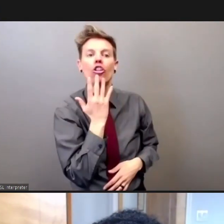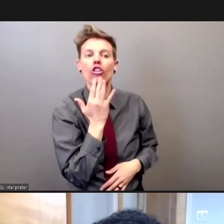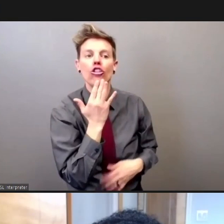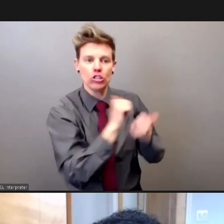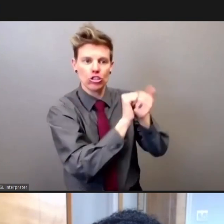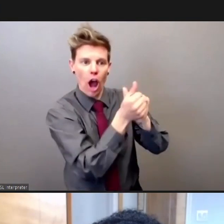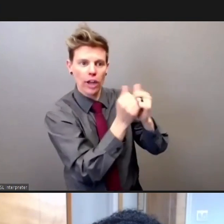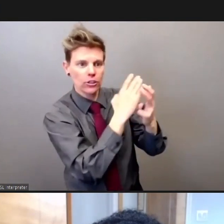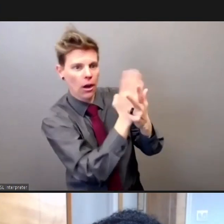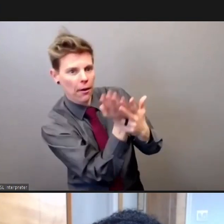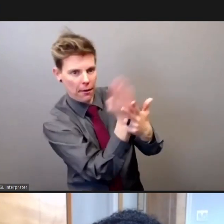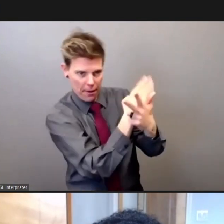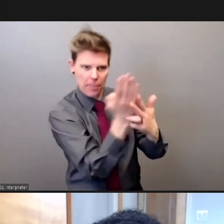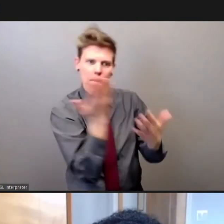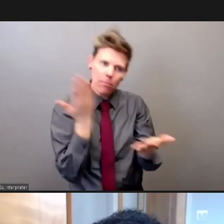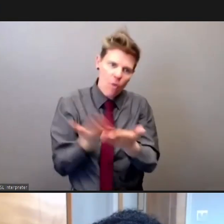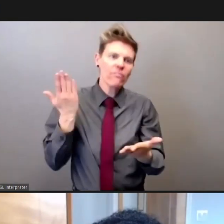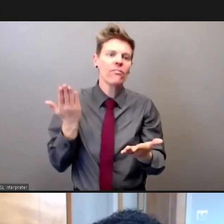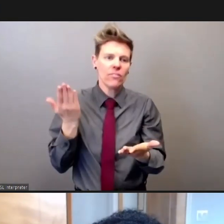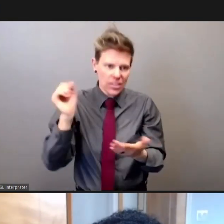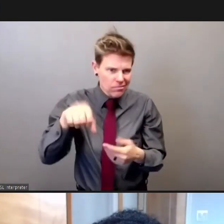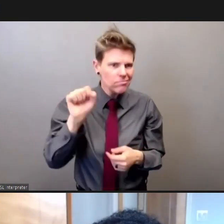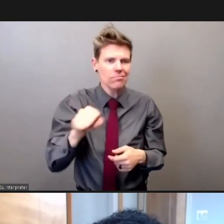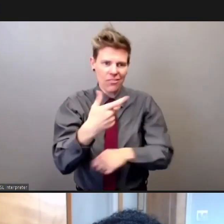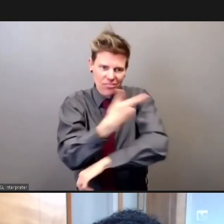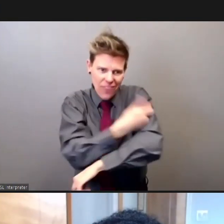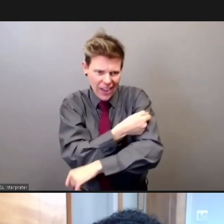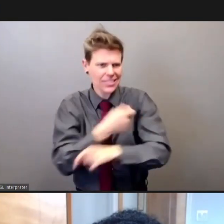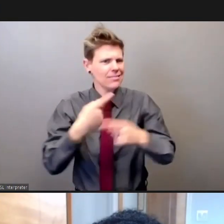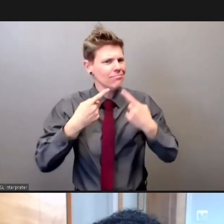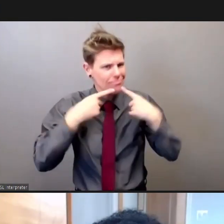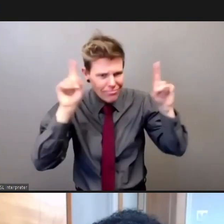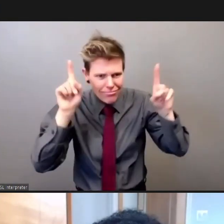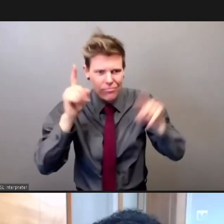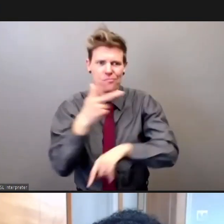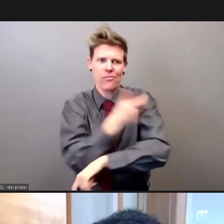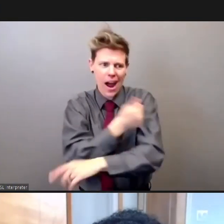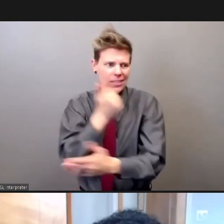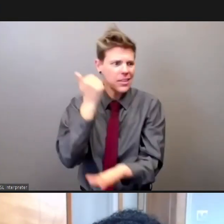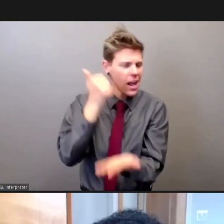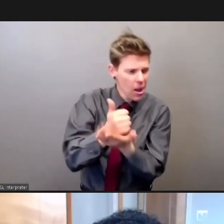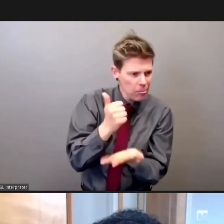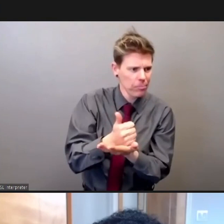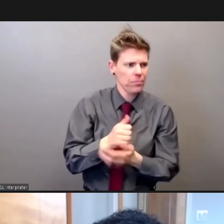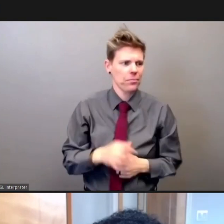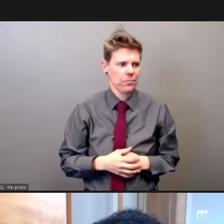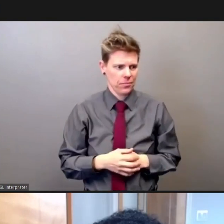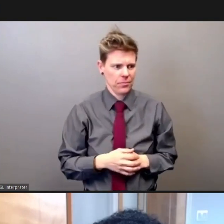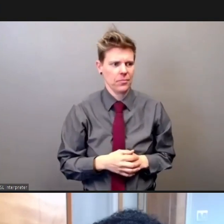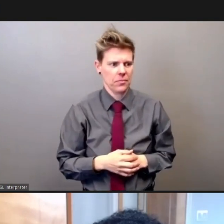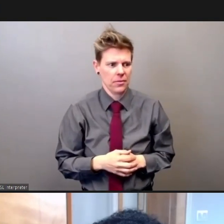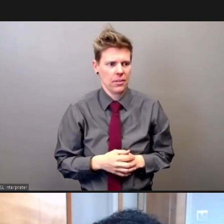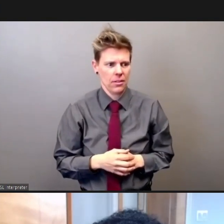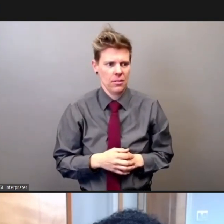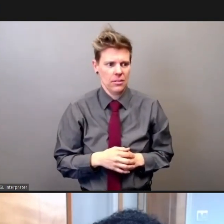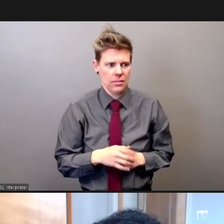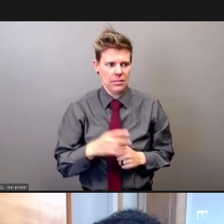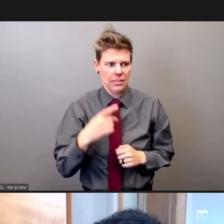who still need to come down further, and help those who have gone to yellow or green retain those gains.